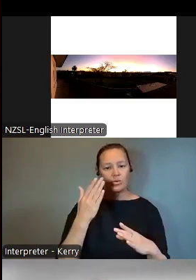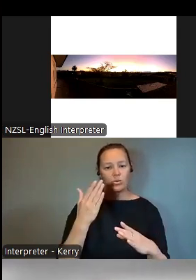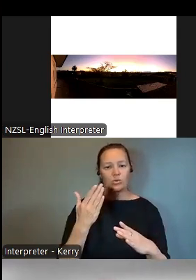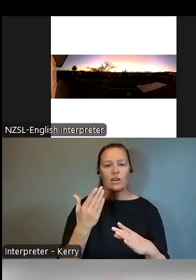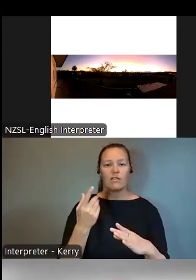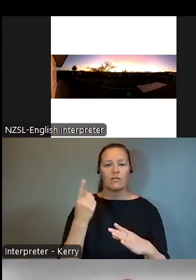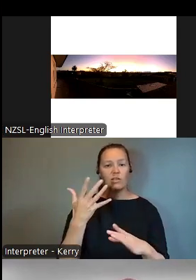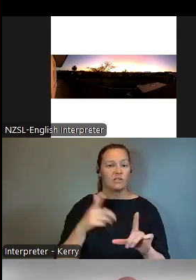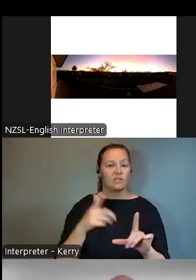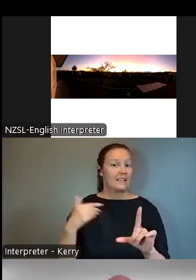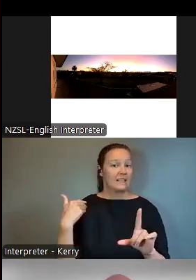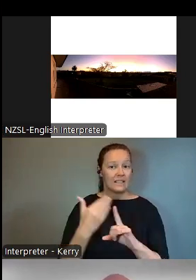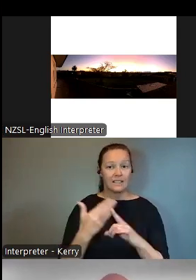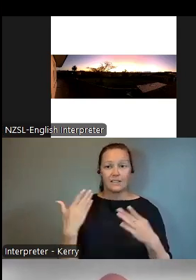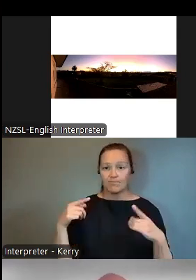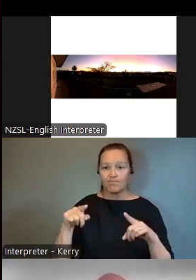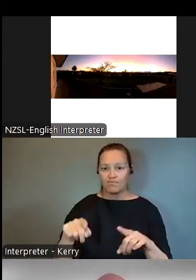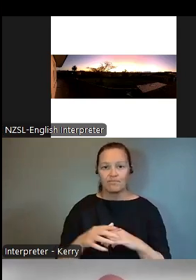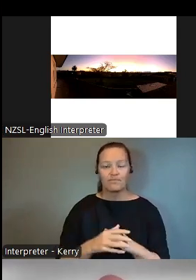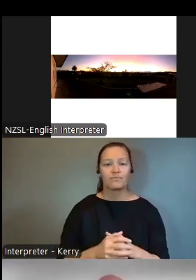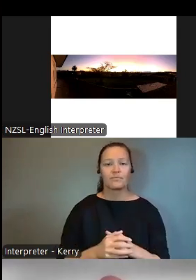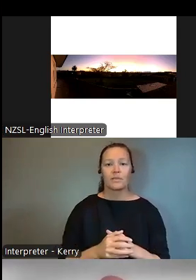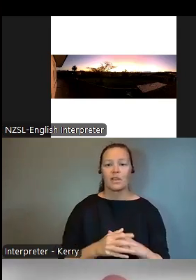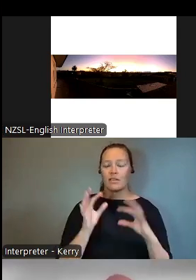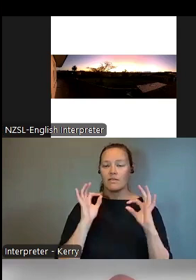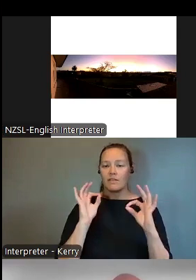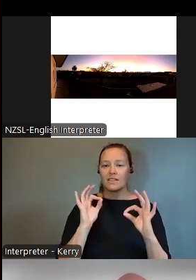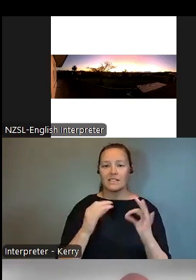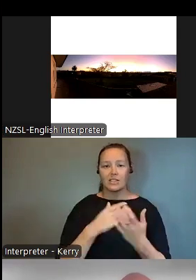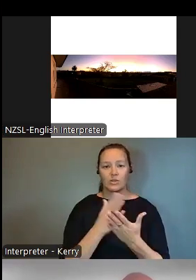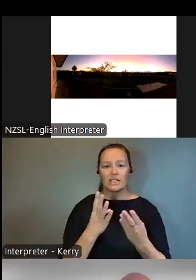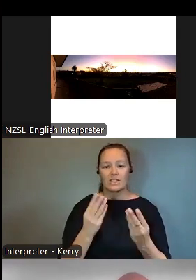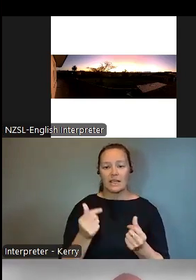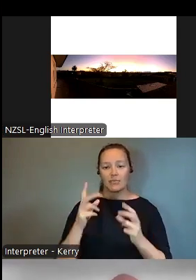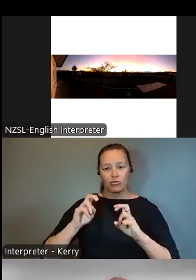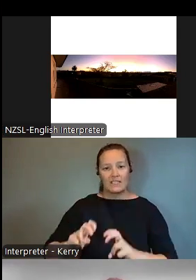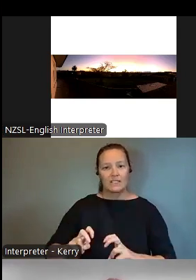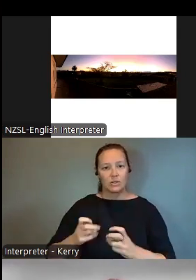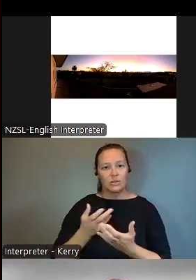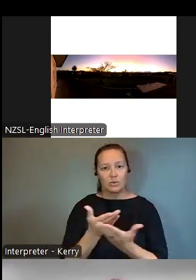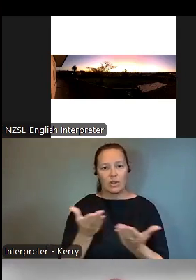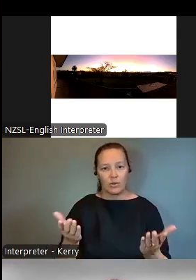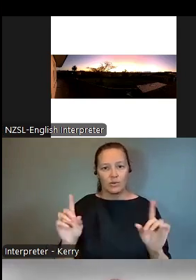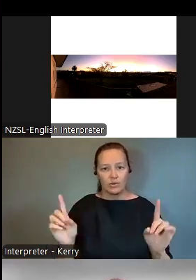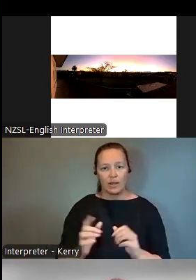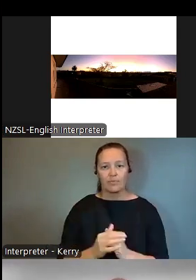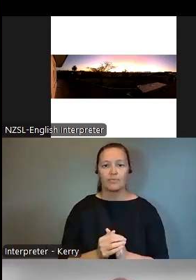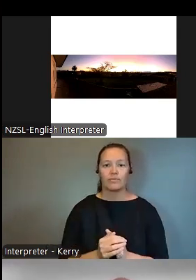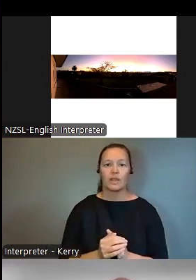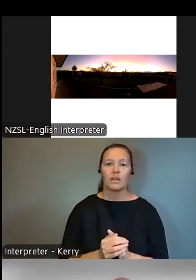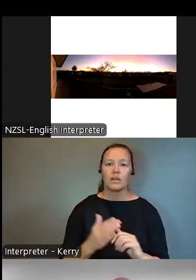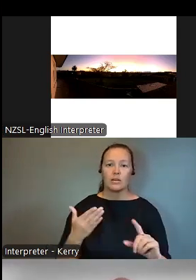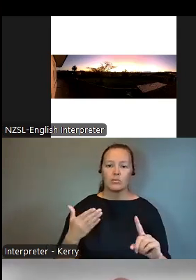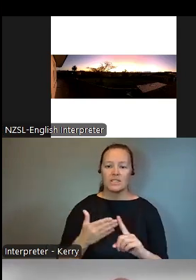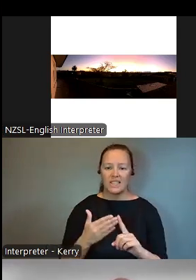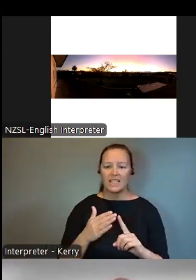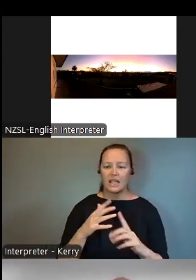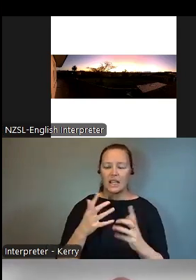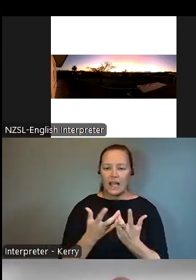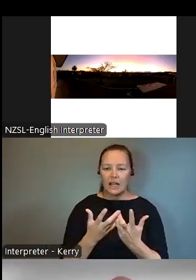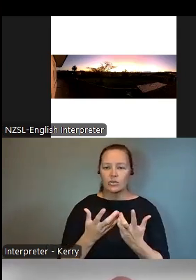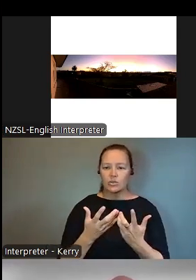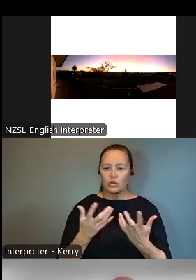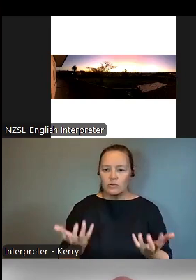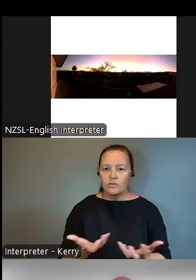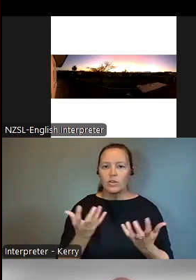half. And it's fabulous to be able to share some of that research with you, particularly what it takes to foster